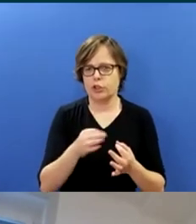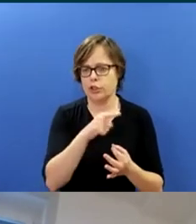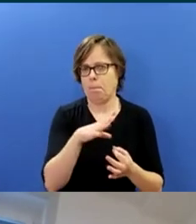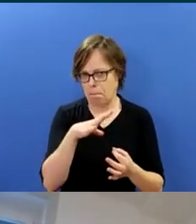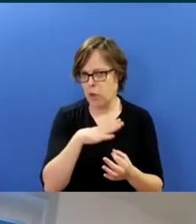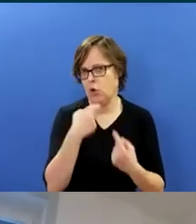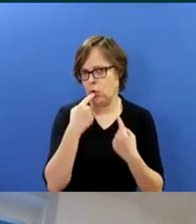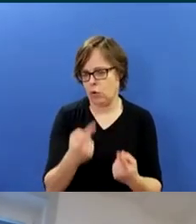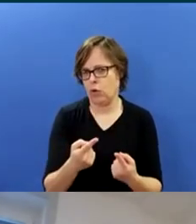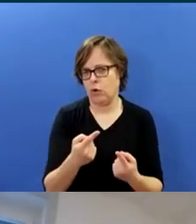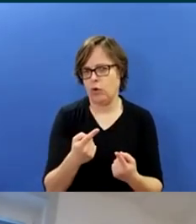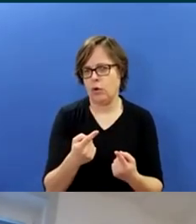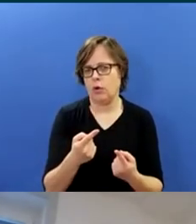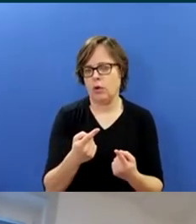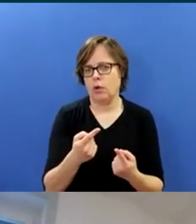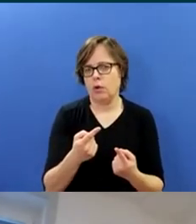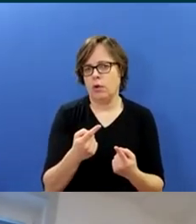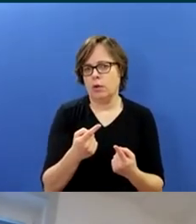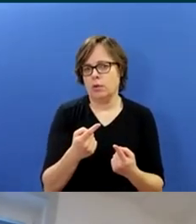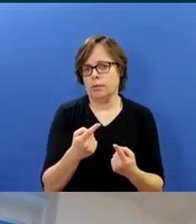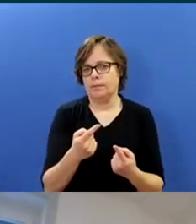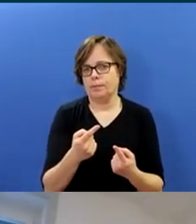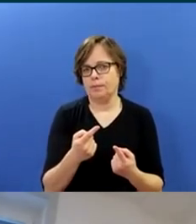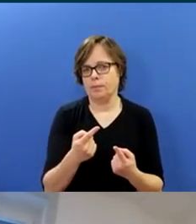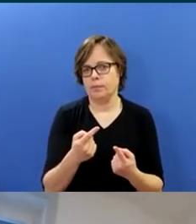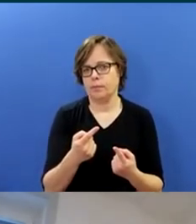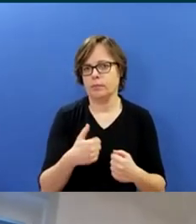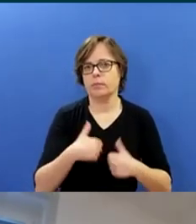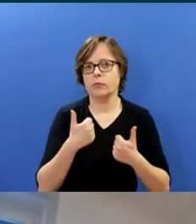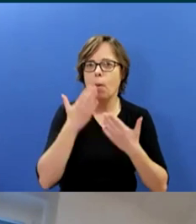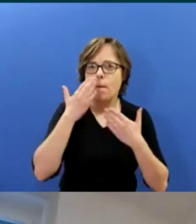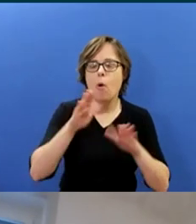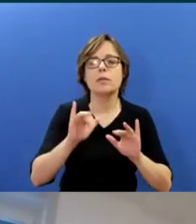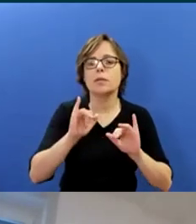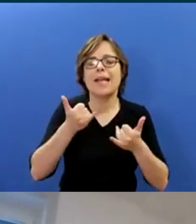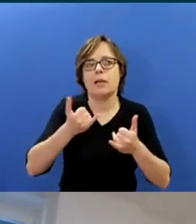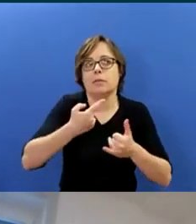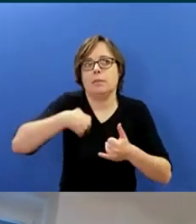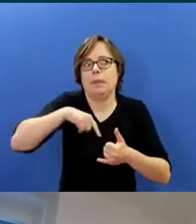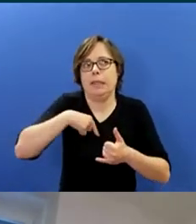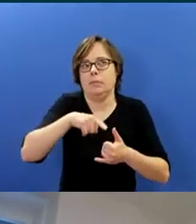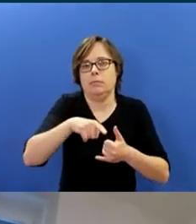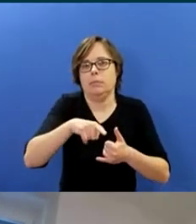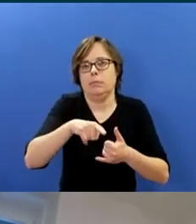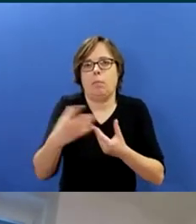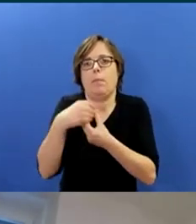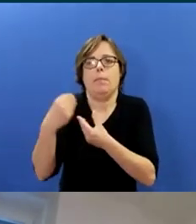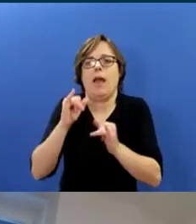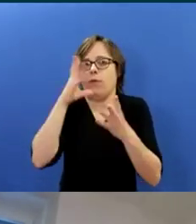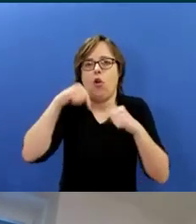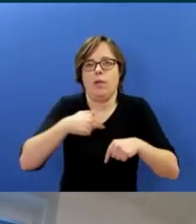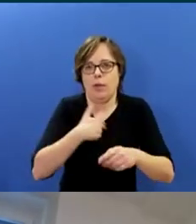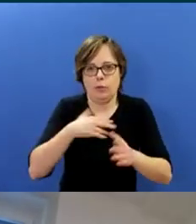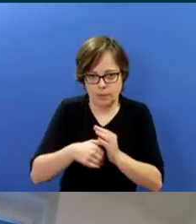of participation we used in our project. Then I will say something very concretely about the main concepts,